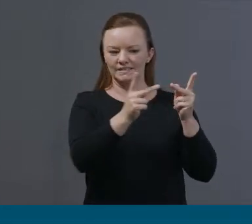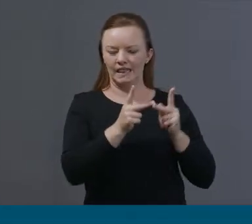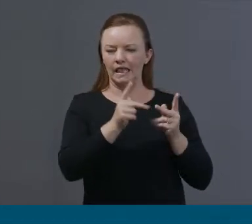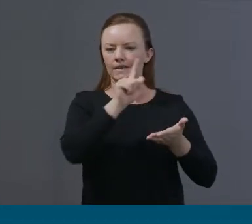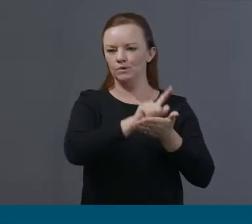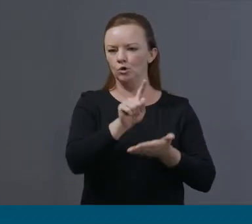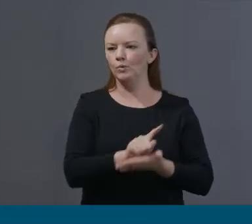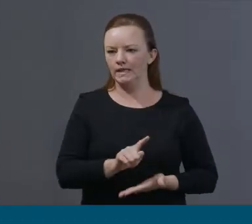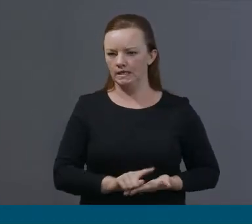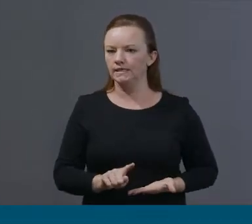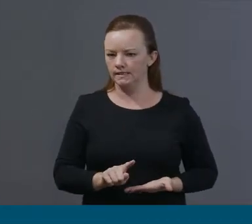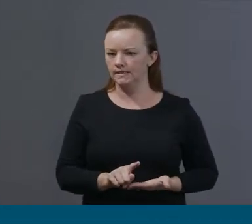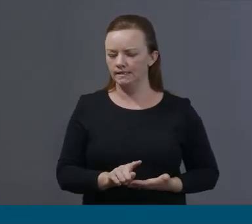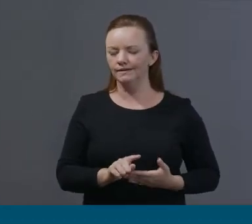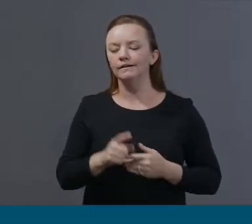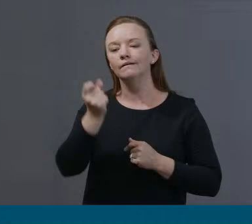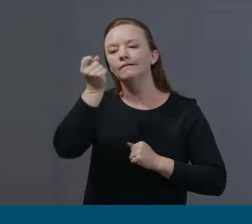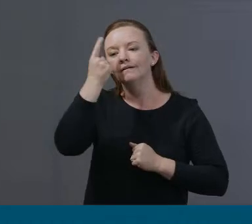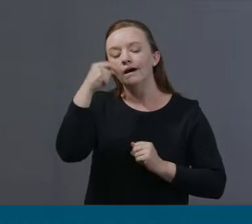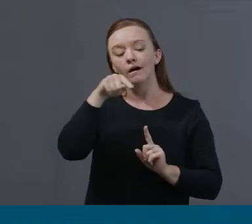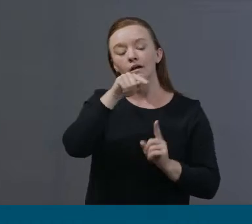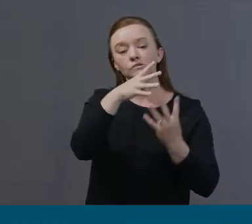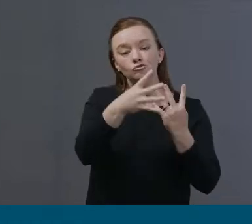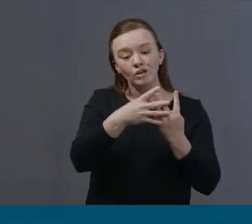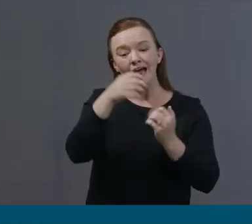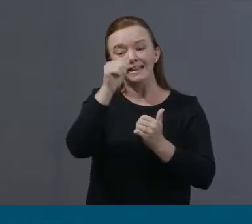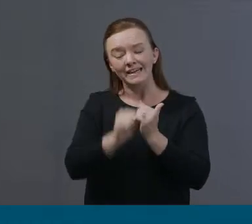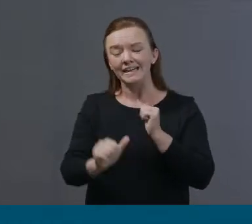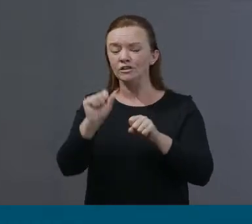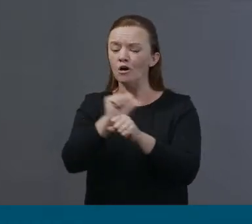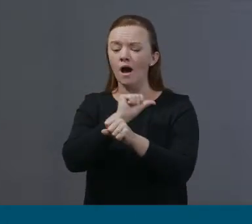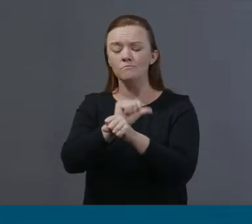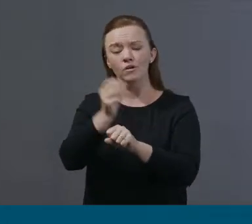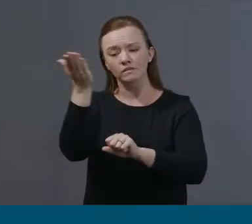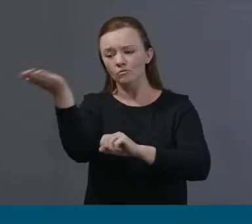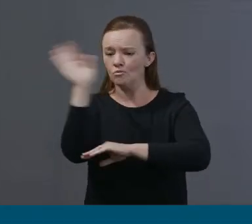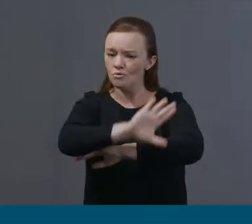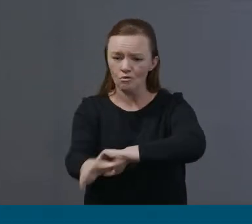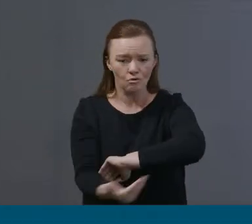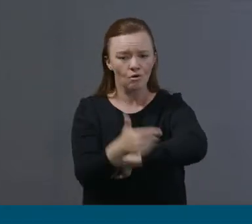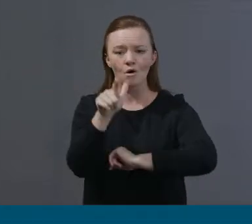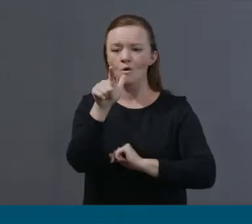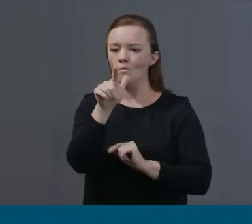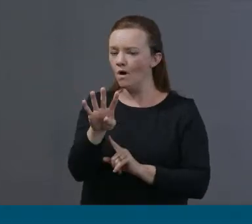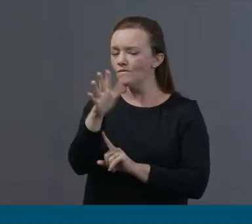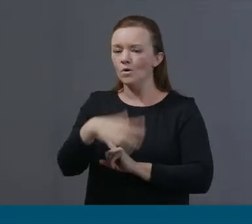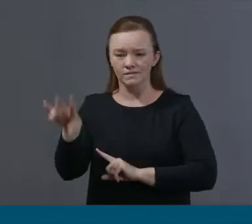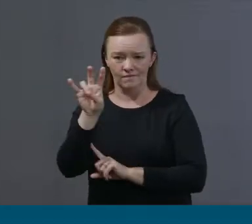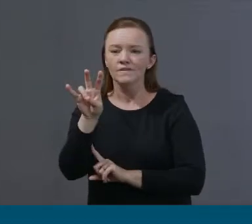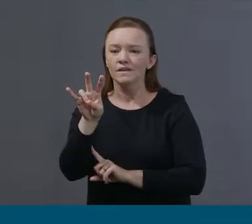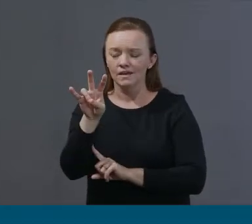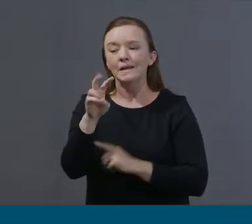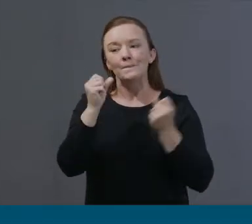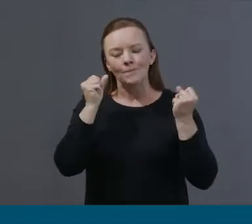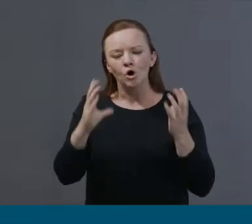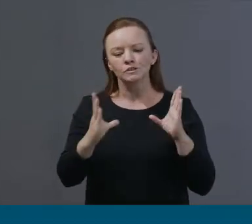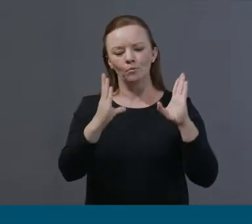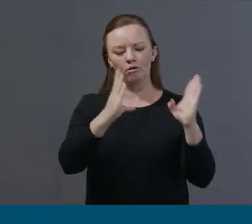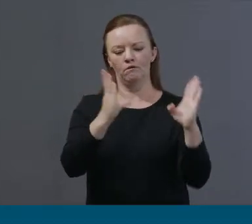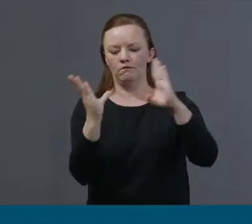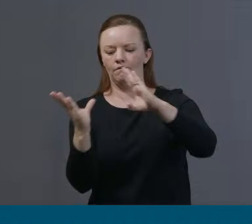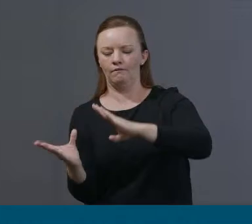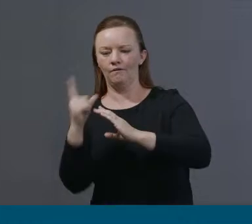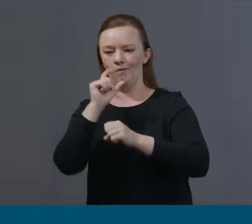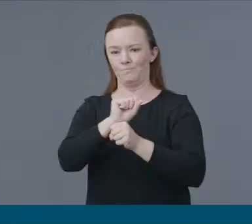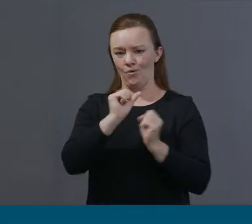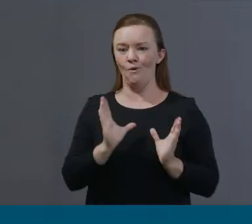24/7 operation with multiple shifts, we have partnered with Sonora Quest. They are testing 3 collection sites 3